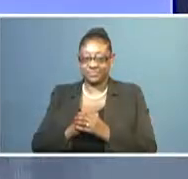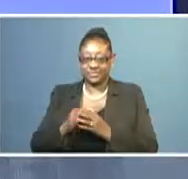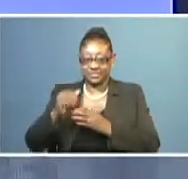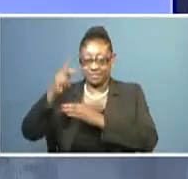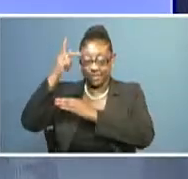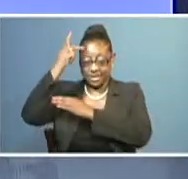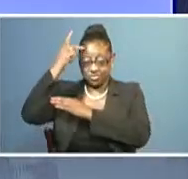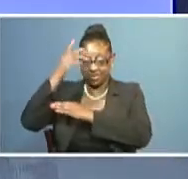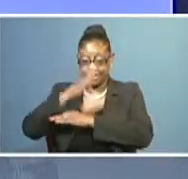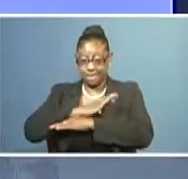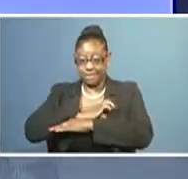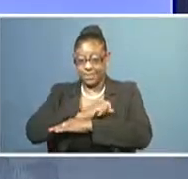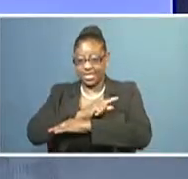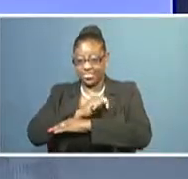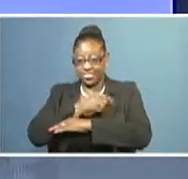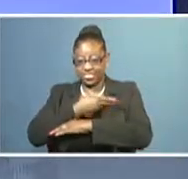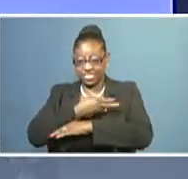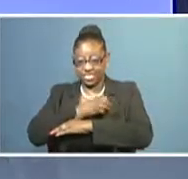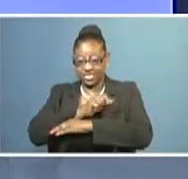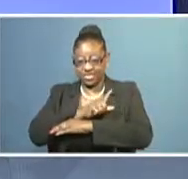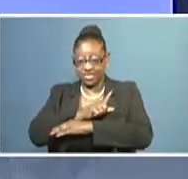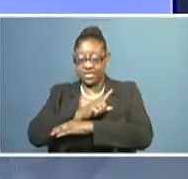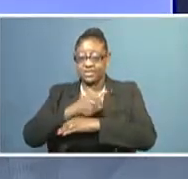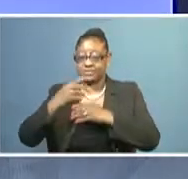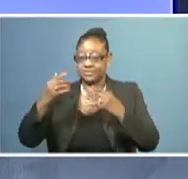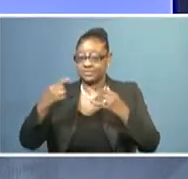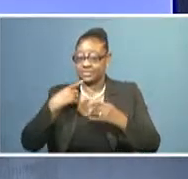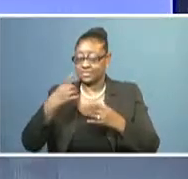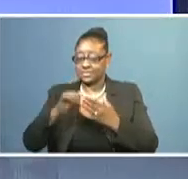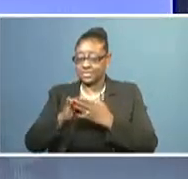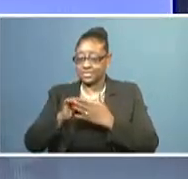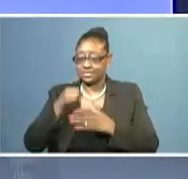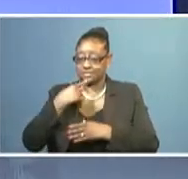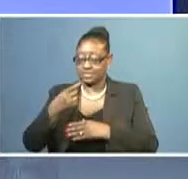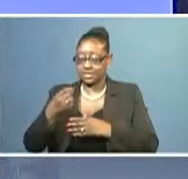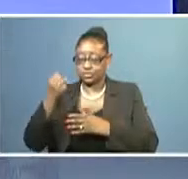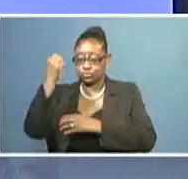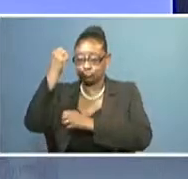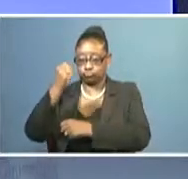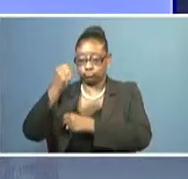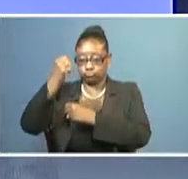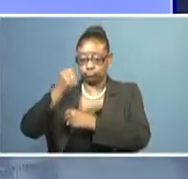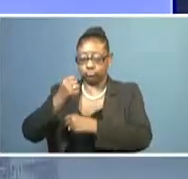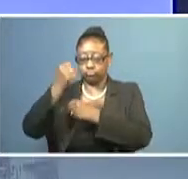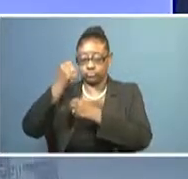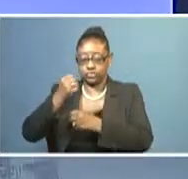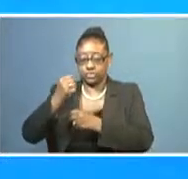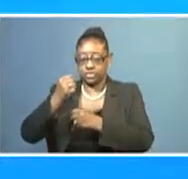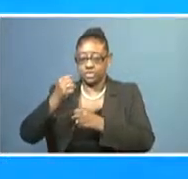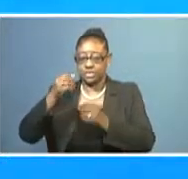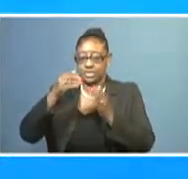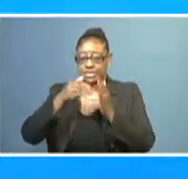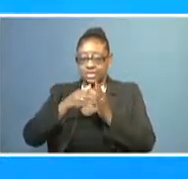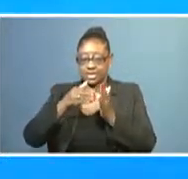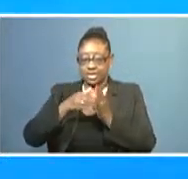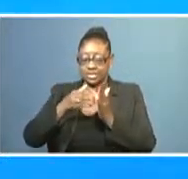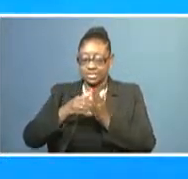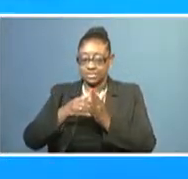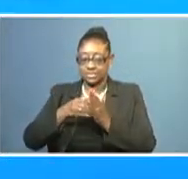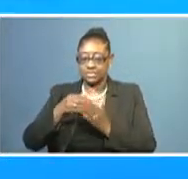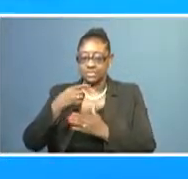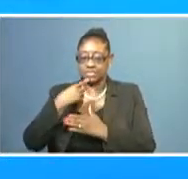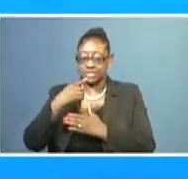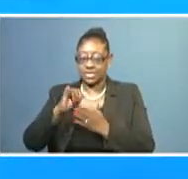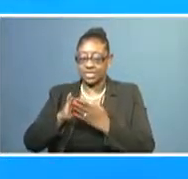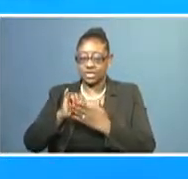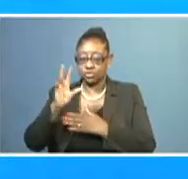Patrick J. Bethel High School students staging a protest today. Bahamas Union of Teachers President Belinda Wilson in a voice note chalking it up to a